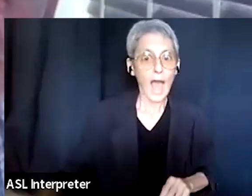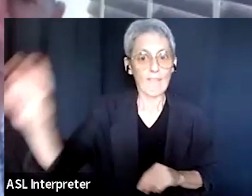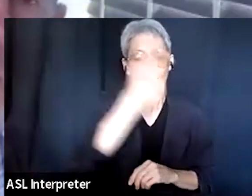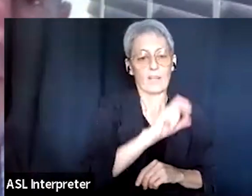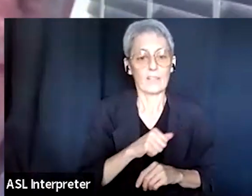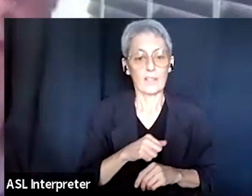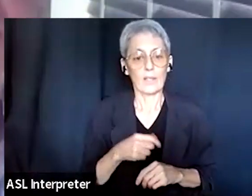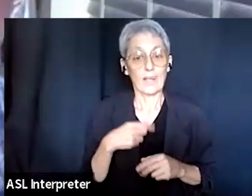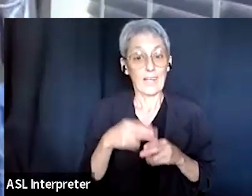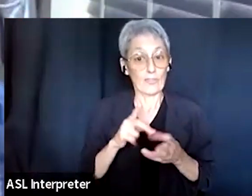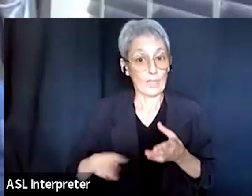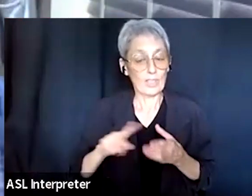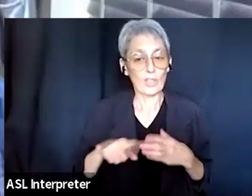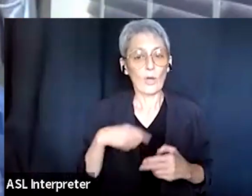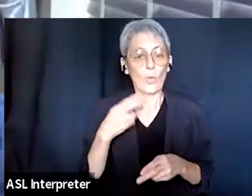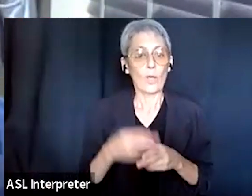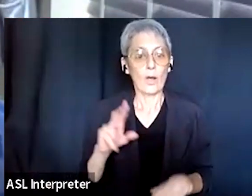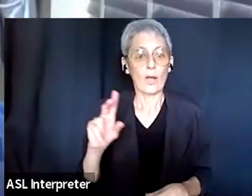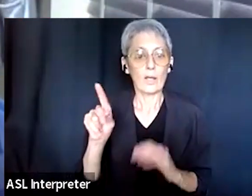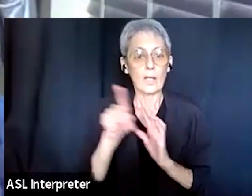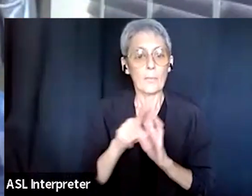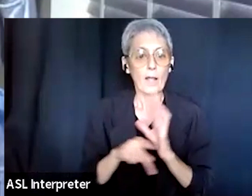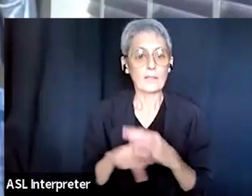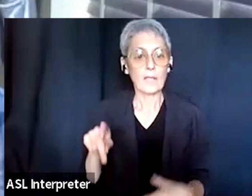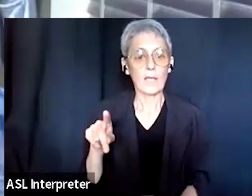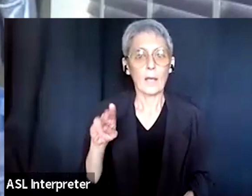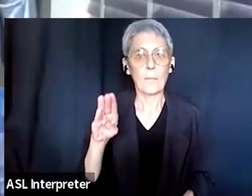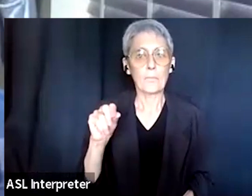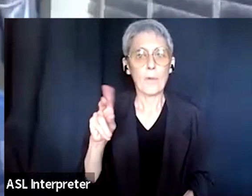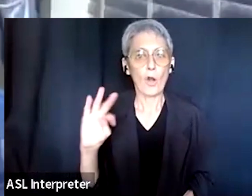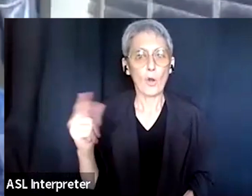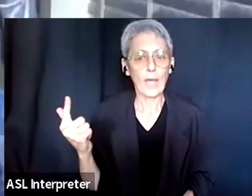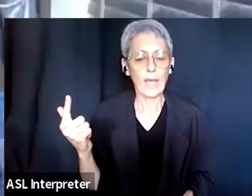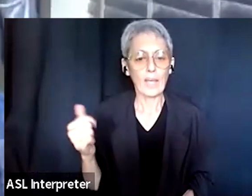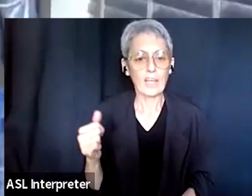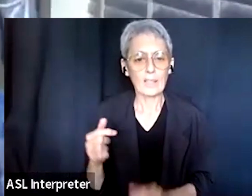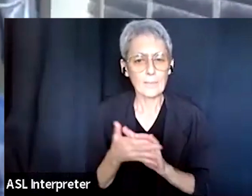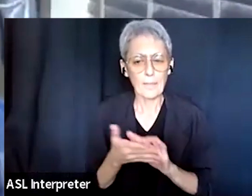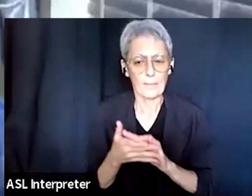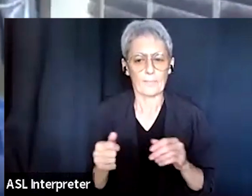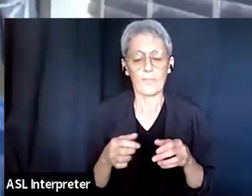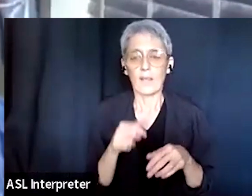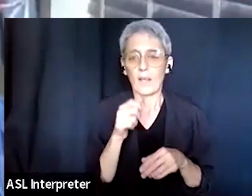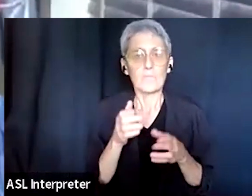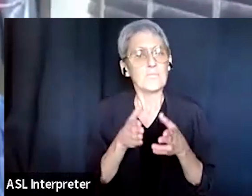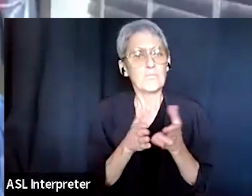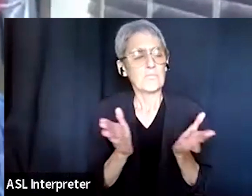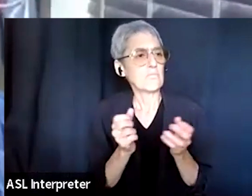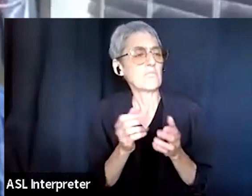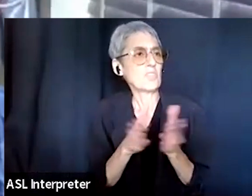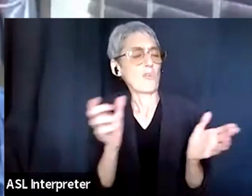call policy borrowing. And even that's relatively well understood in a general level, but not the kind of tracking which we've done is to